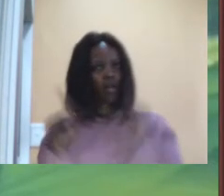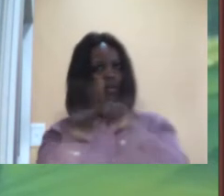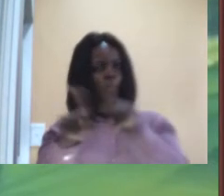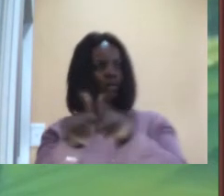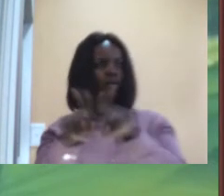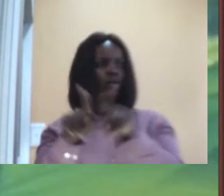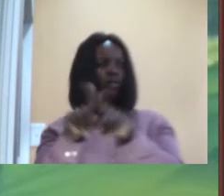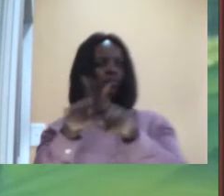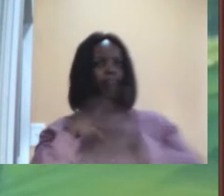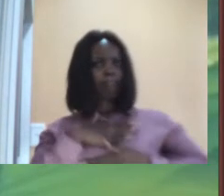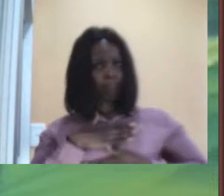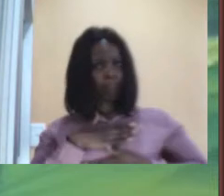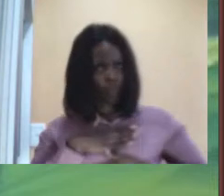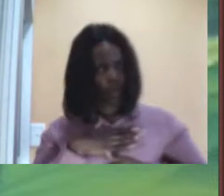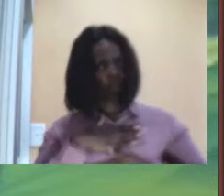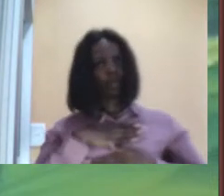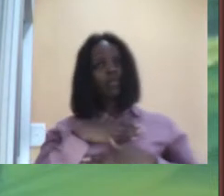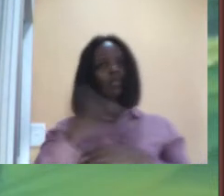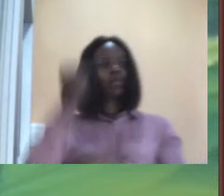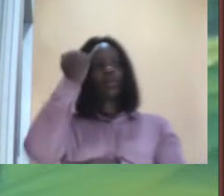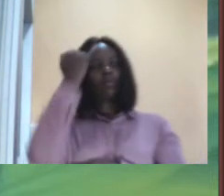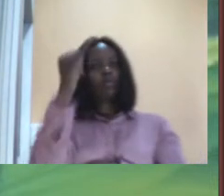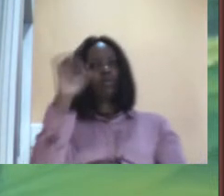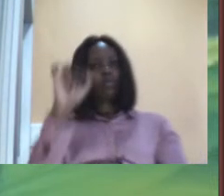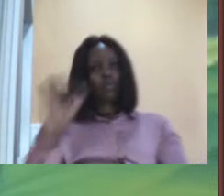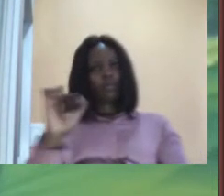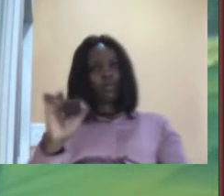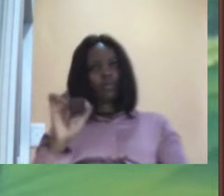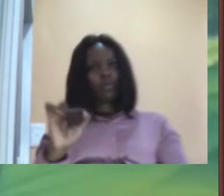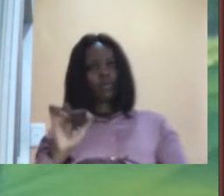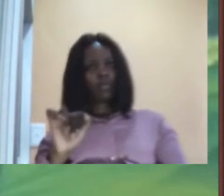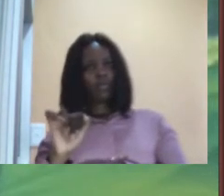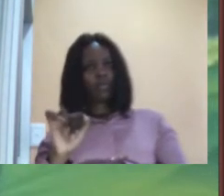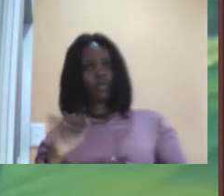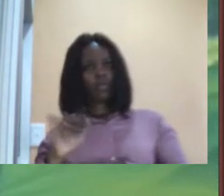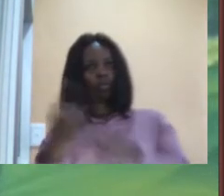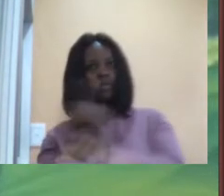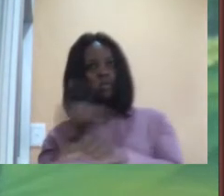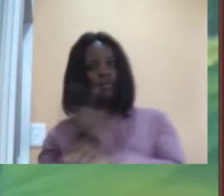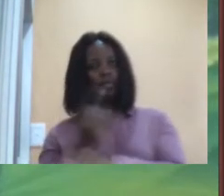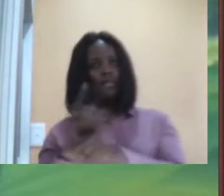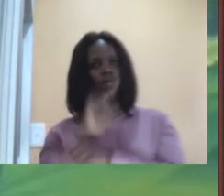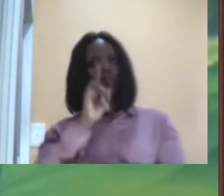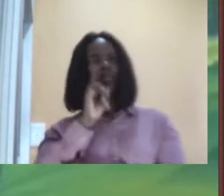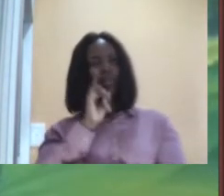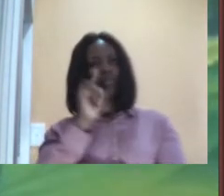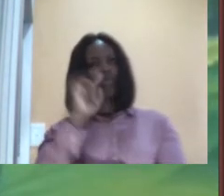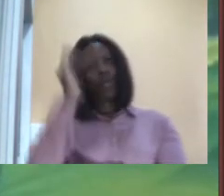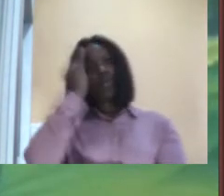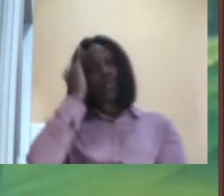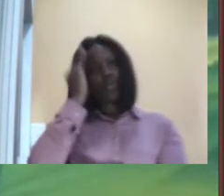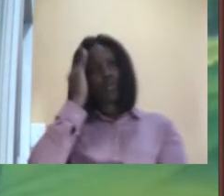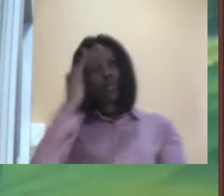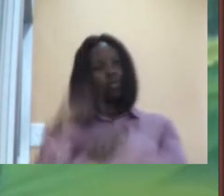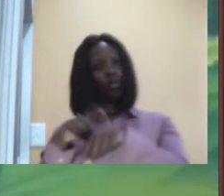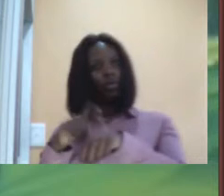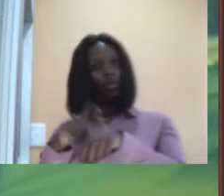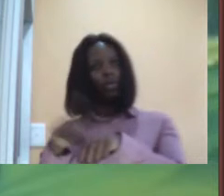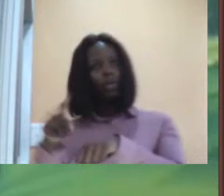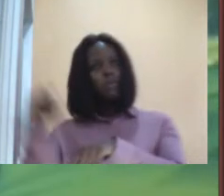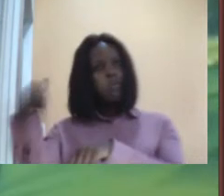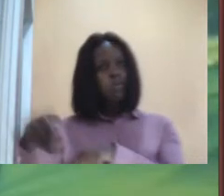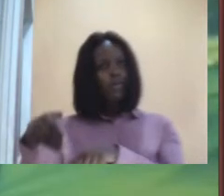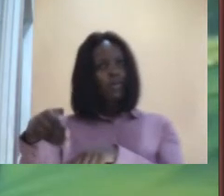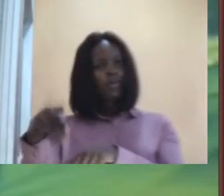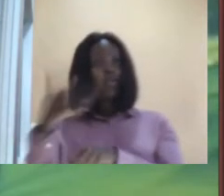really, really appreciate your contribution. We always find peace when you know that whenever you are raising